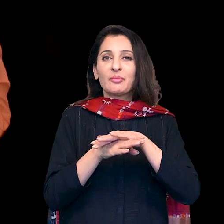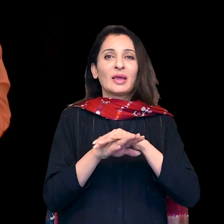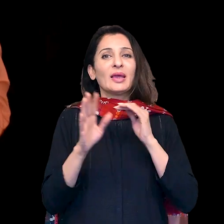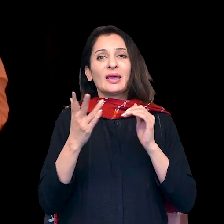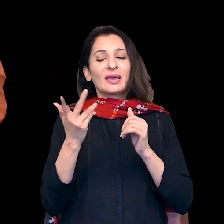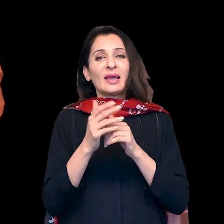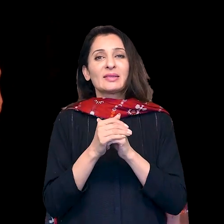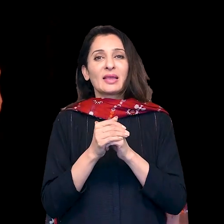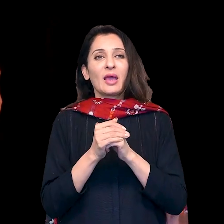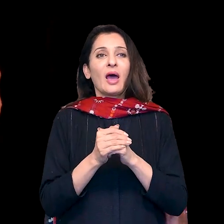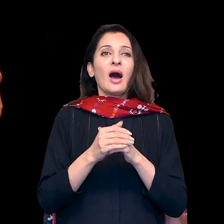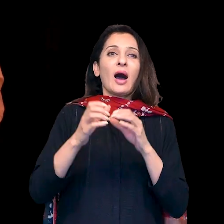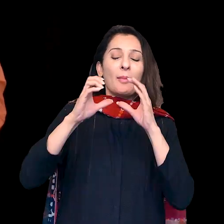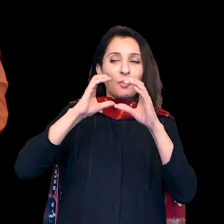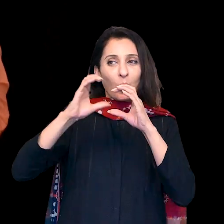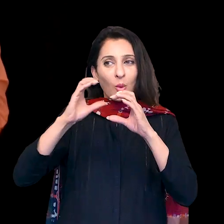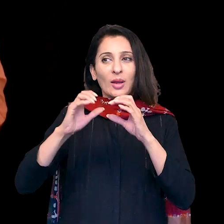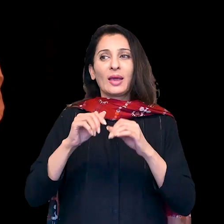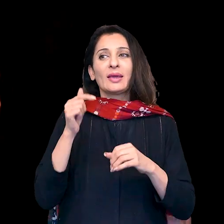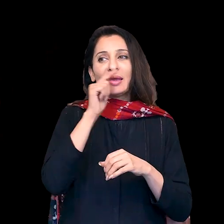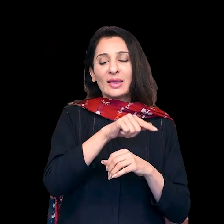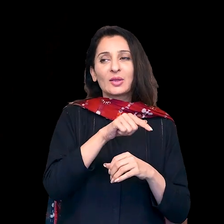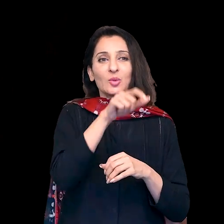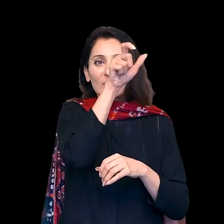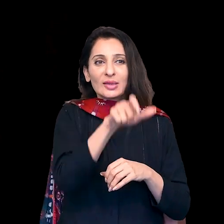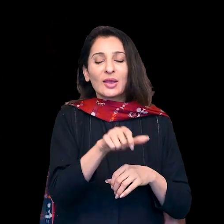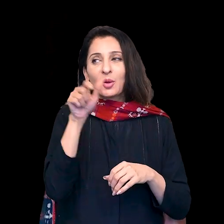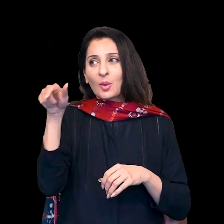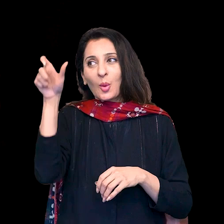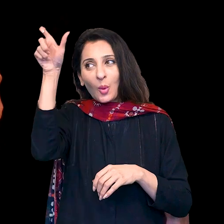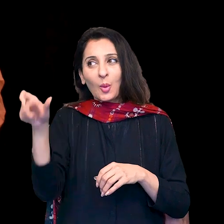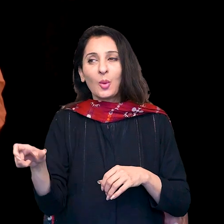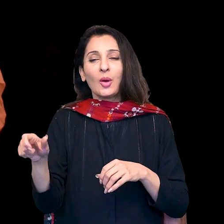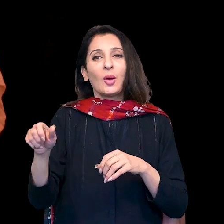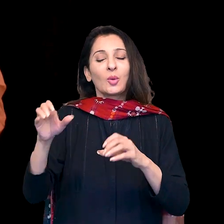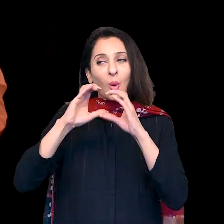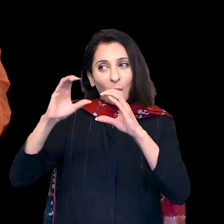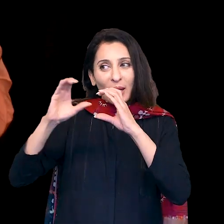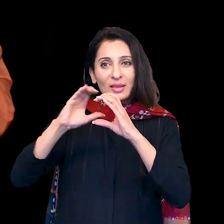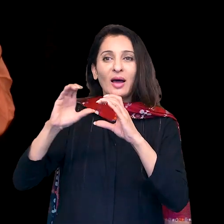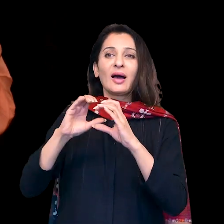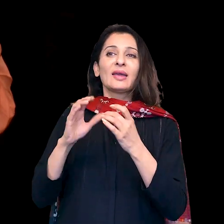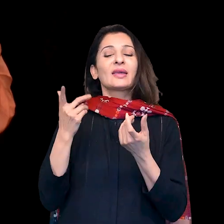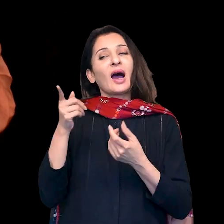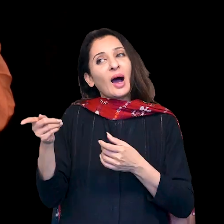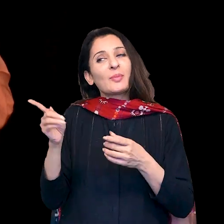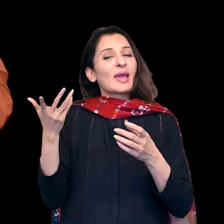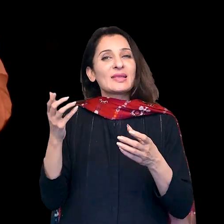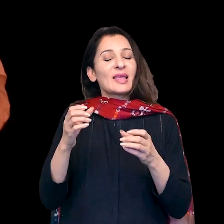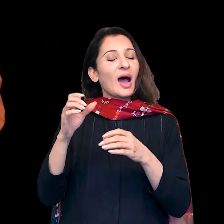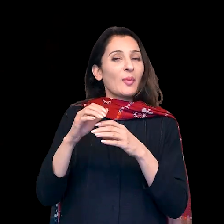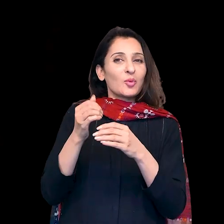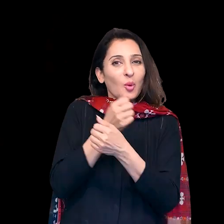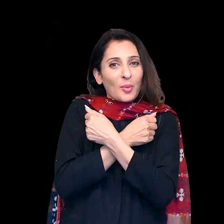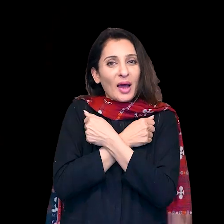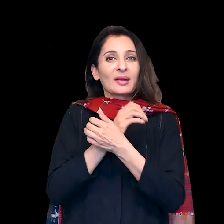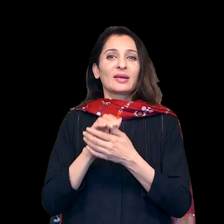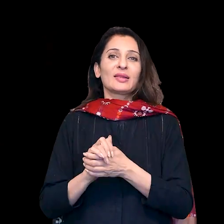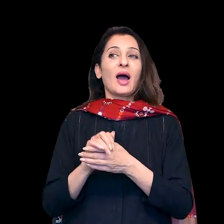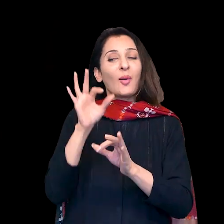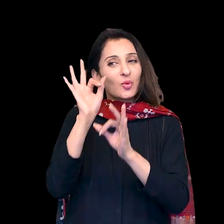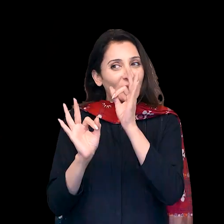other person, how you care for them, how you love them, how you're considerate to them, how well meaning you are towards